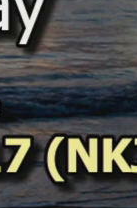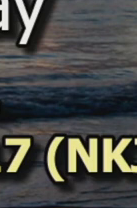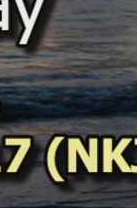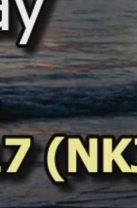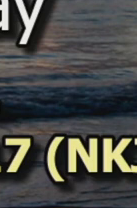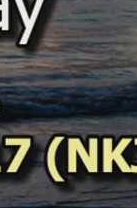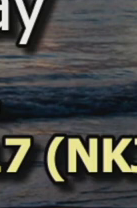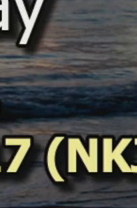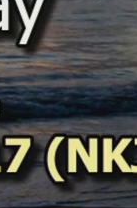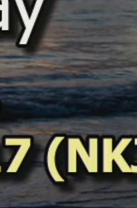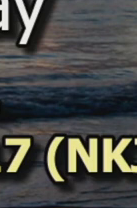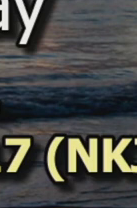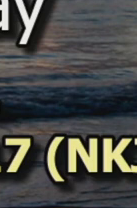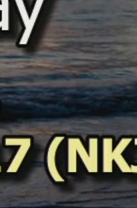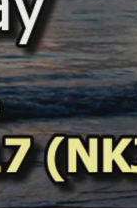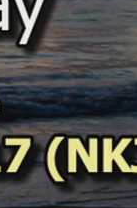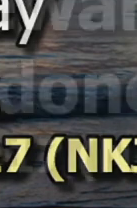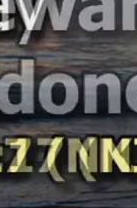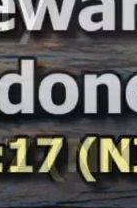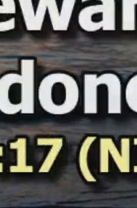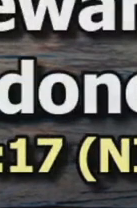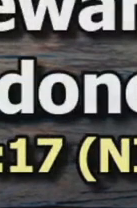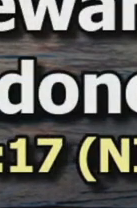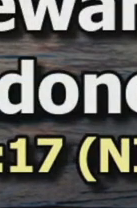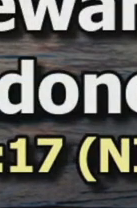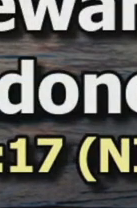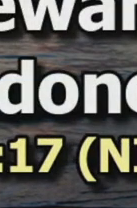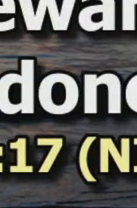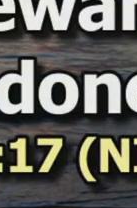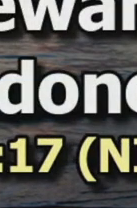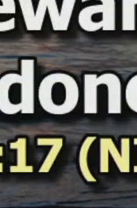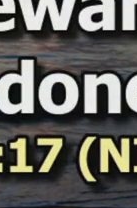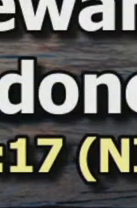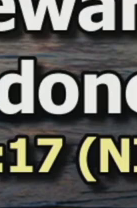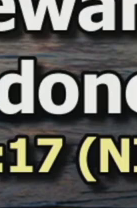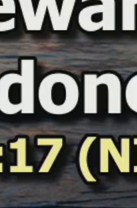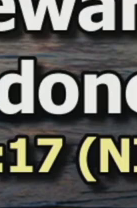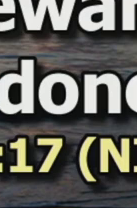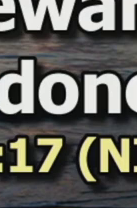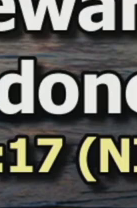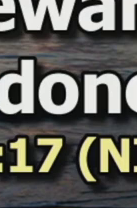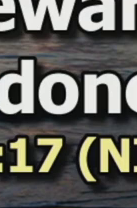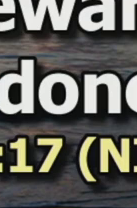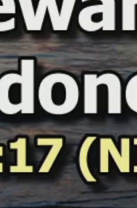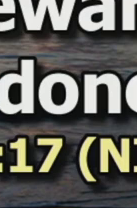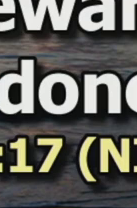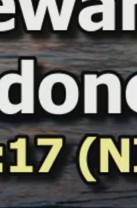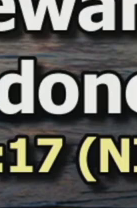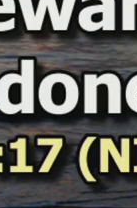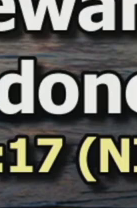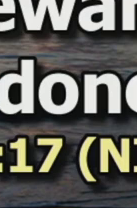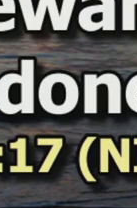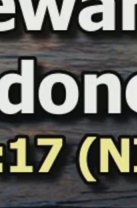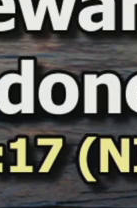Can you give me another version, like the New English Version or the New Living Version or something, something other than